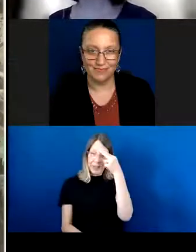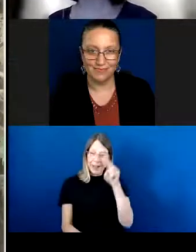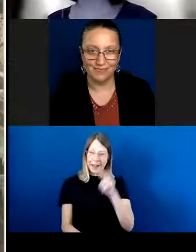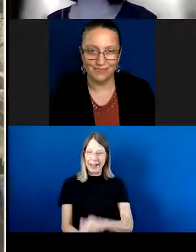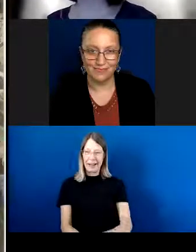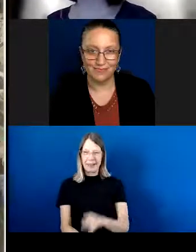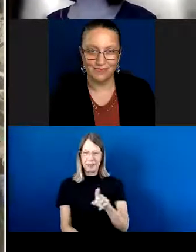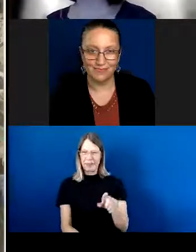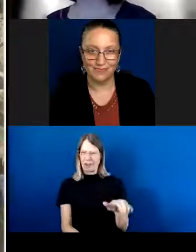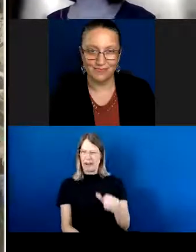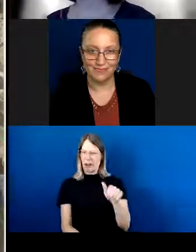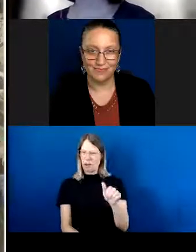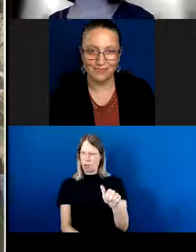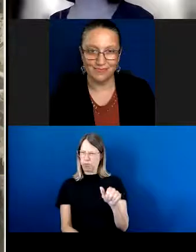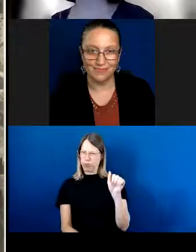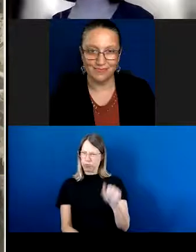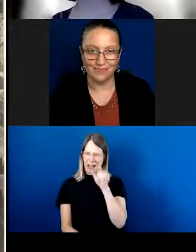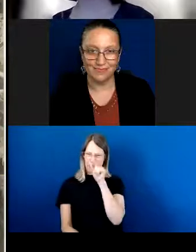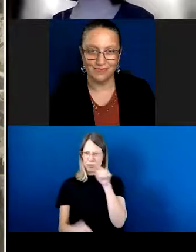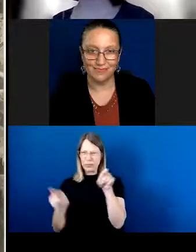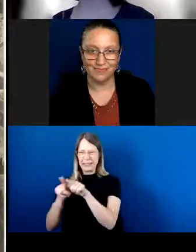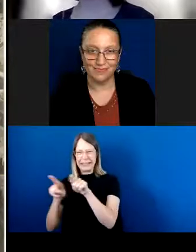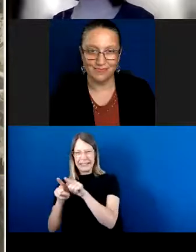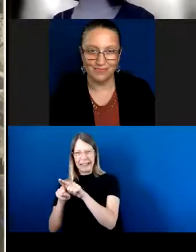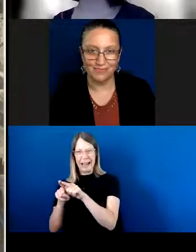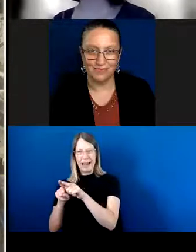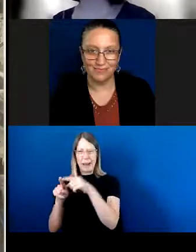acres, whereas Hyde Park in London measures around 142.